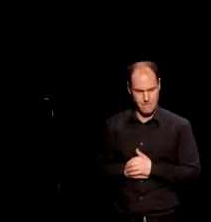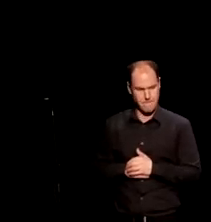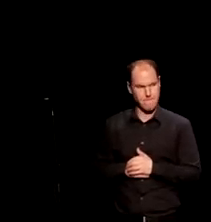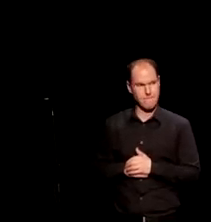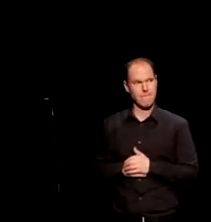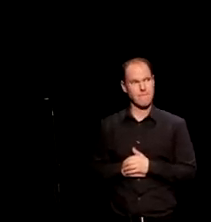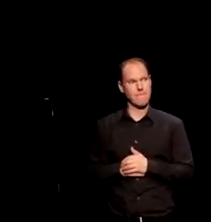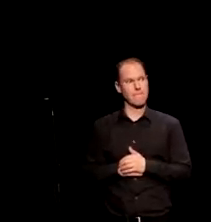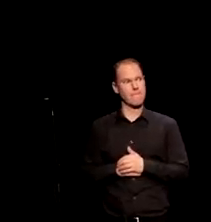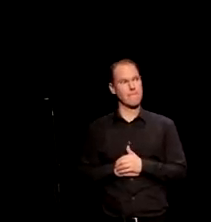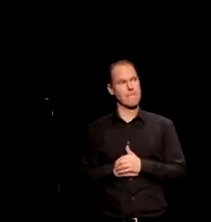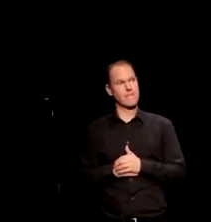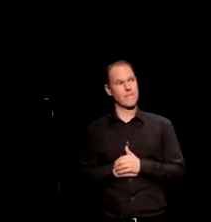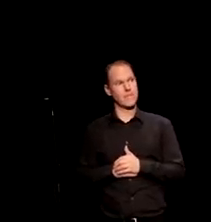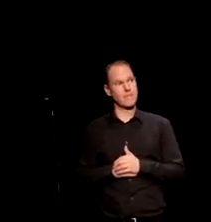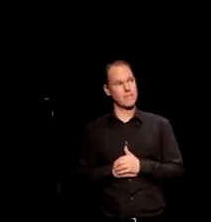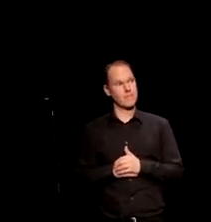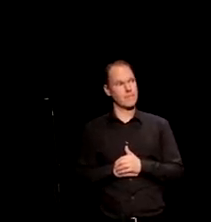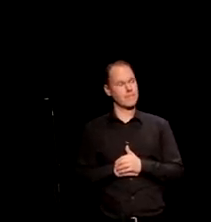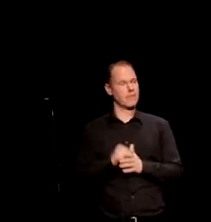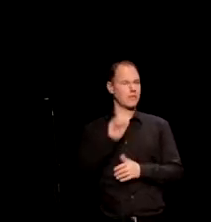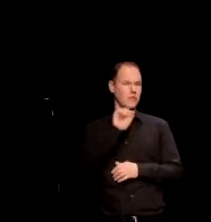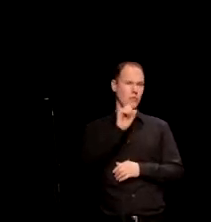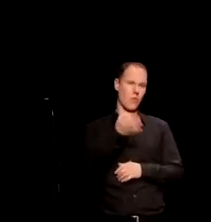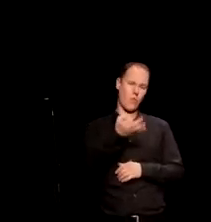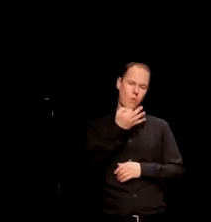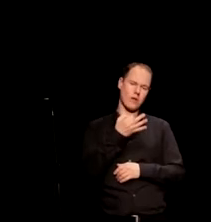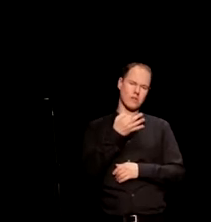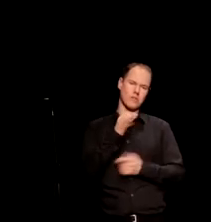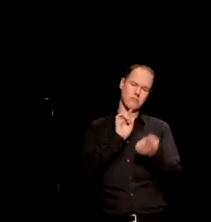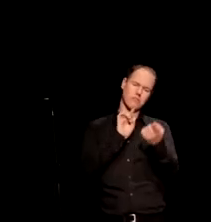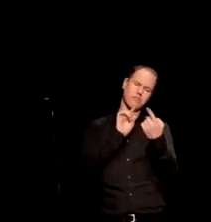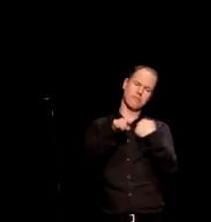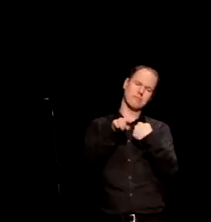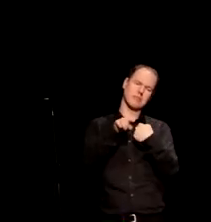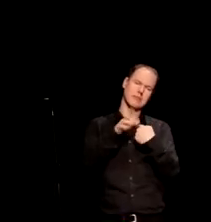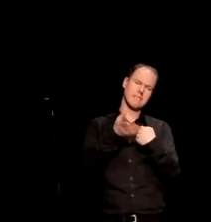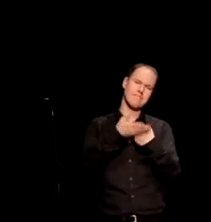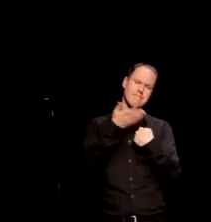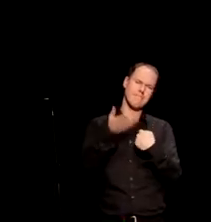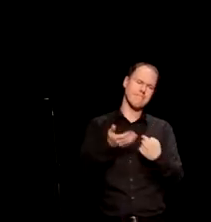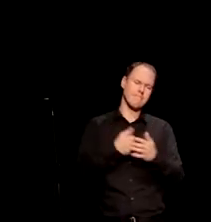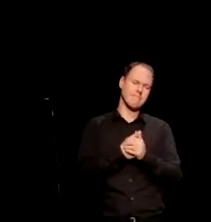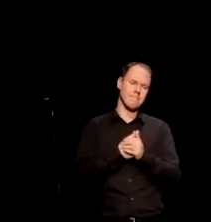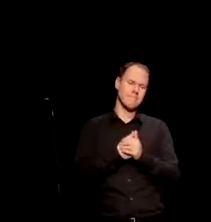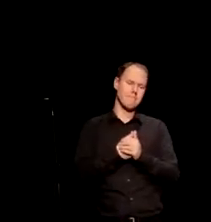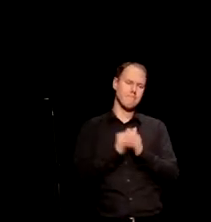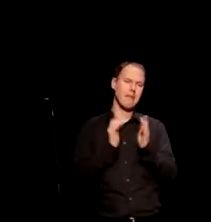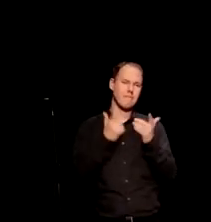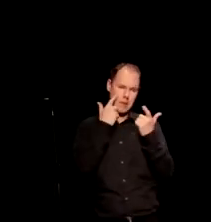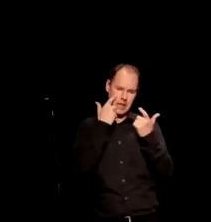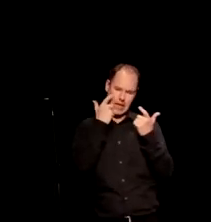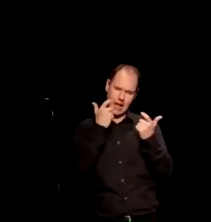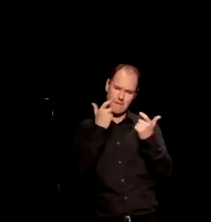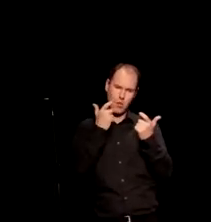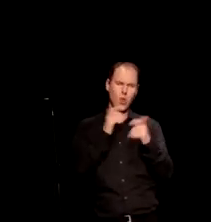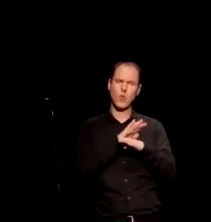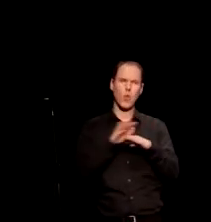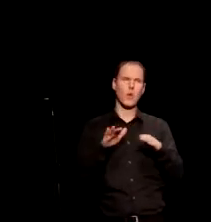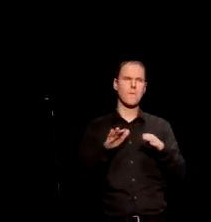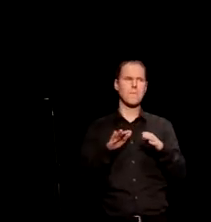to kind of answer your question more broadly, I think with any of this, we've got to be careful not to read too